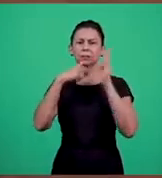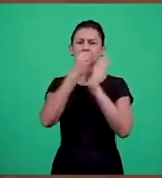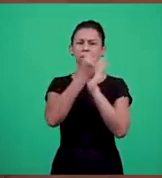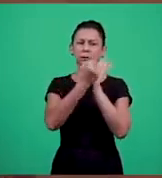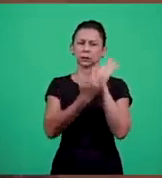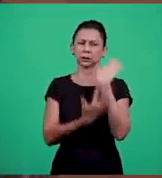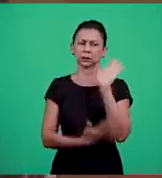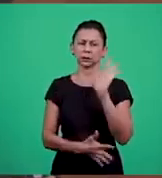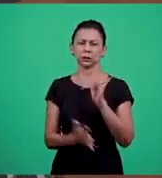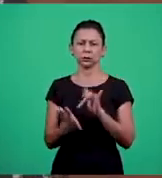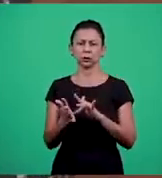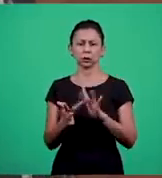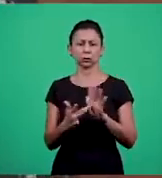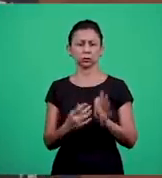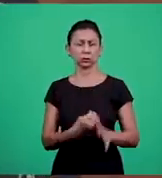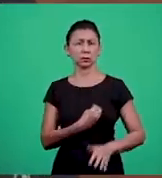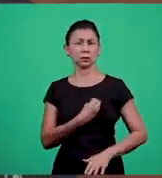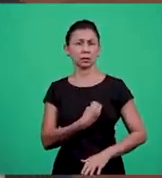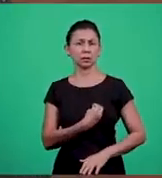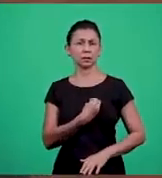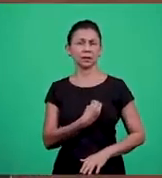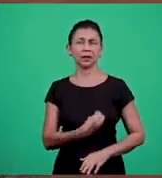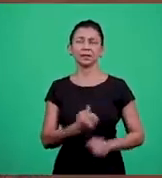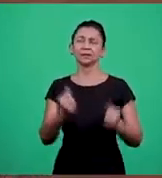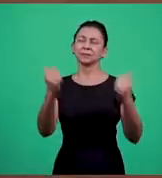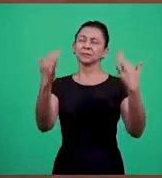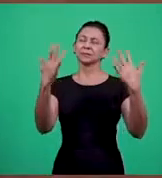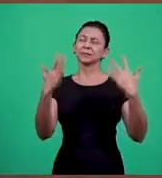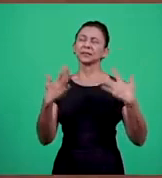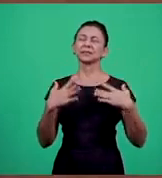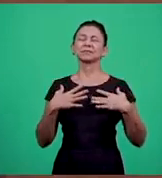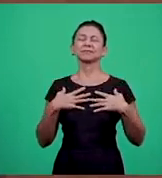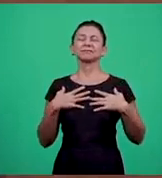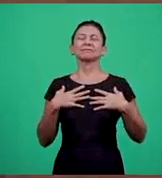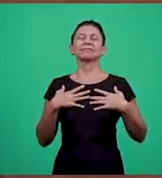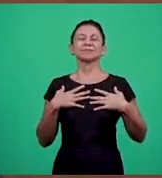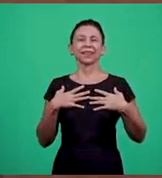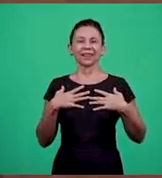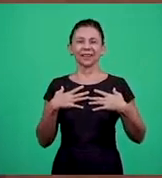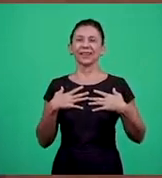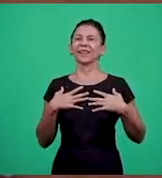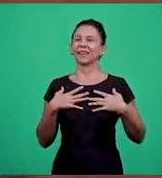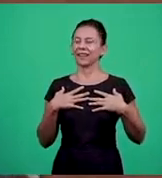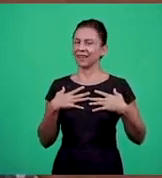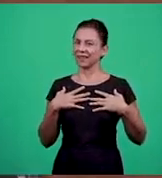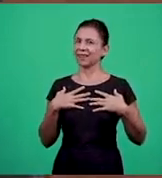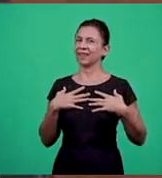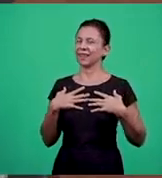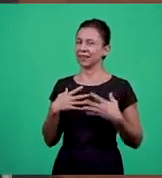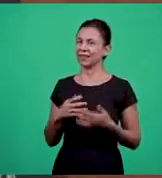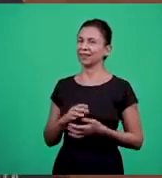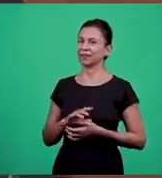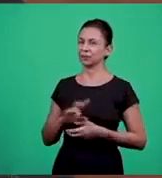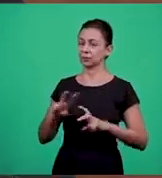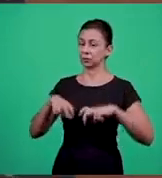Everything was destroyed, but only Rahab and her family were saved. And